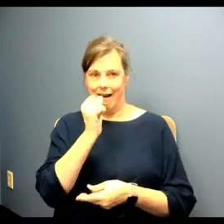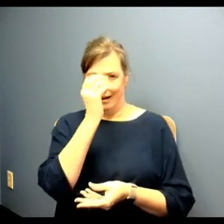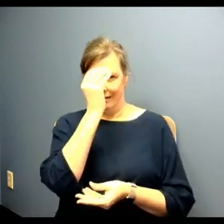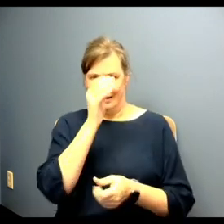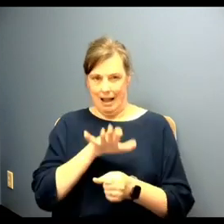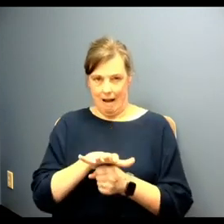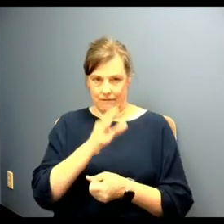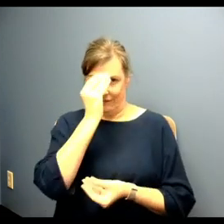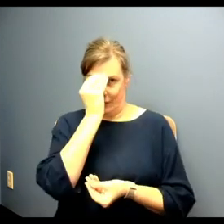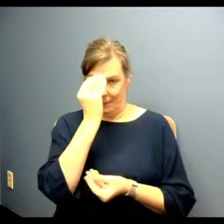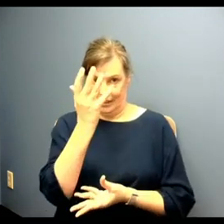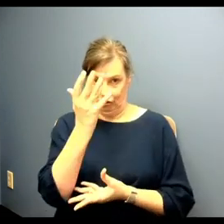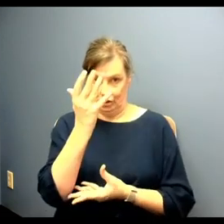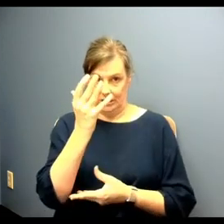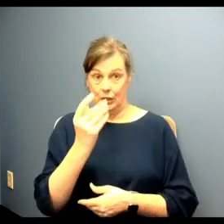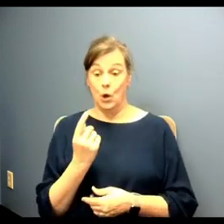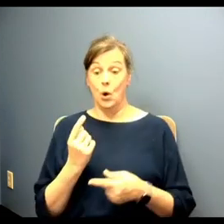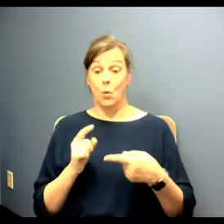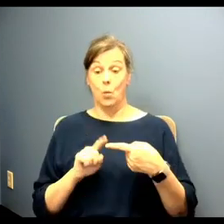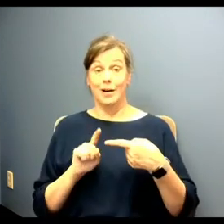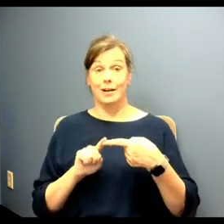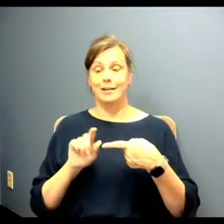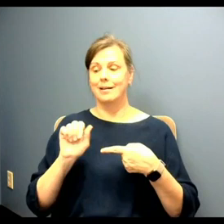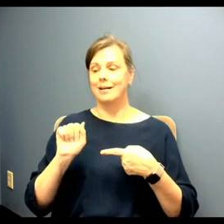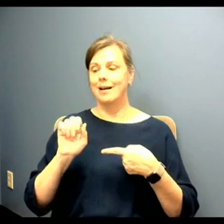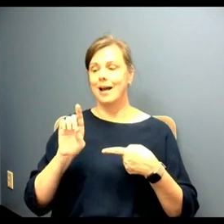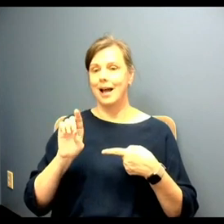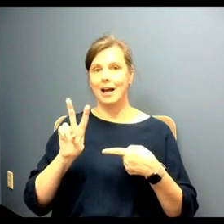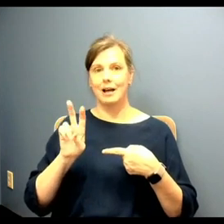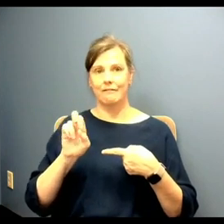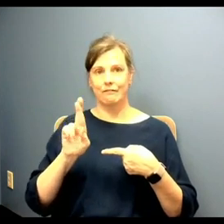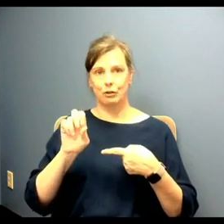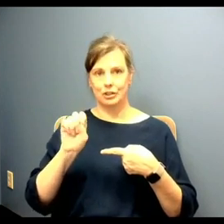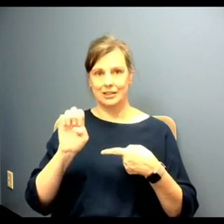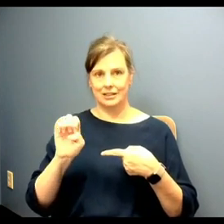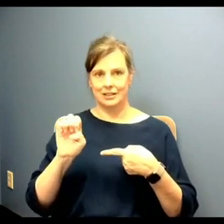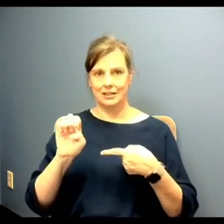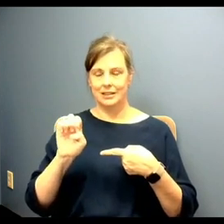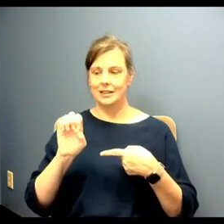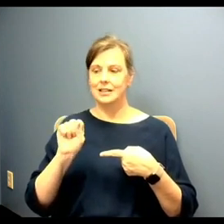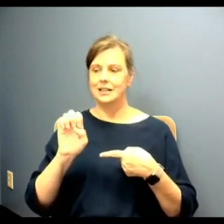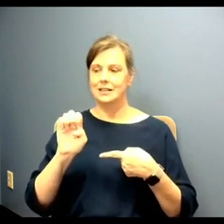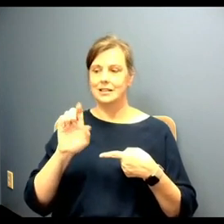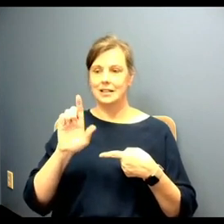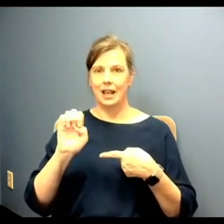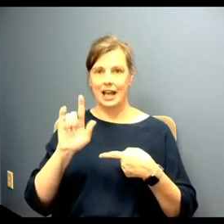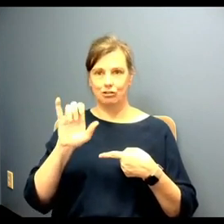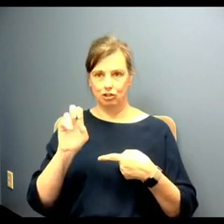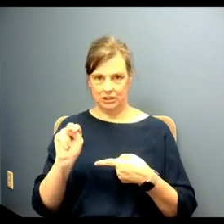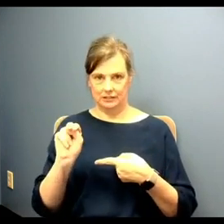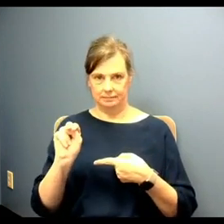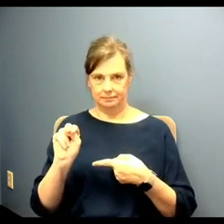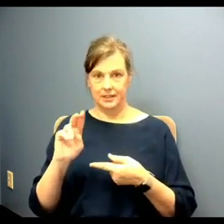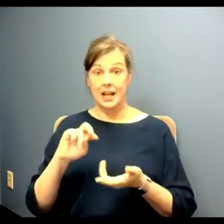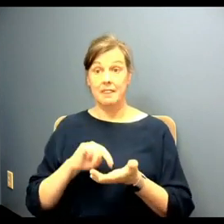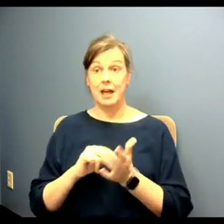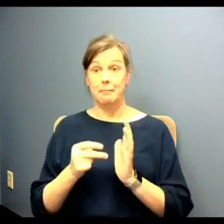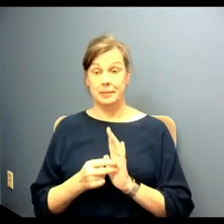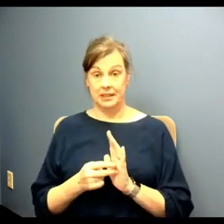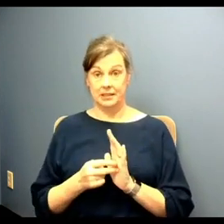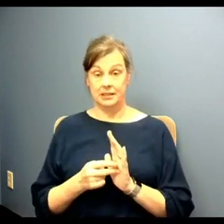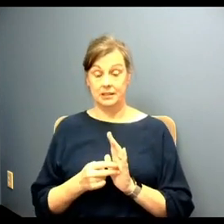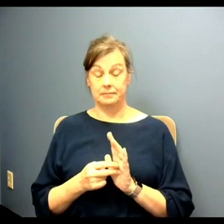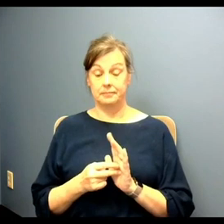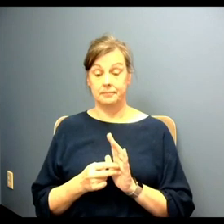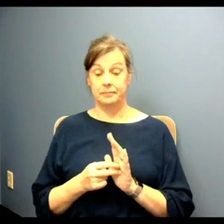moral hazard. Adverse selection is defined as one side of the market having more information that is not known